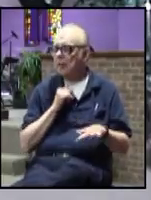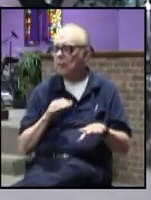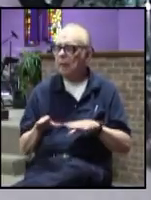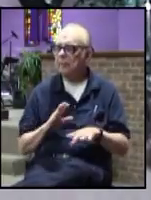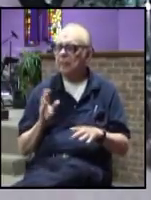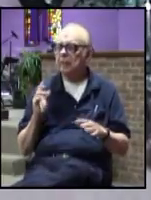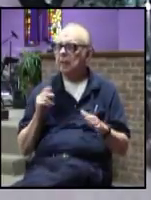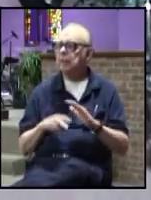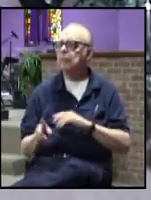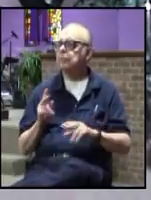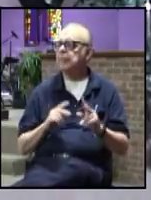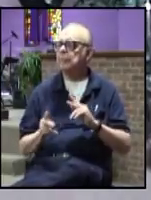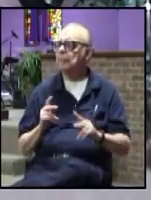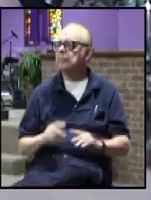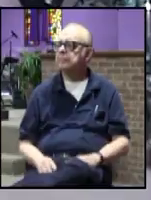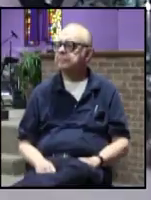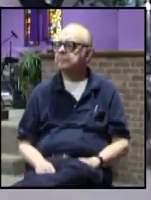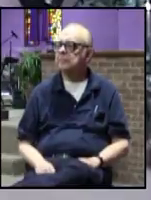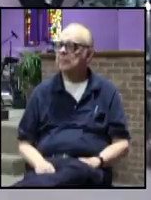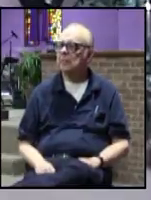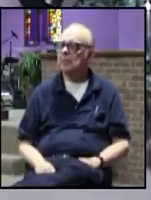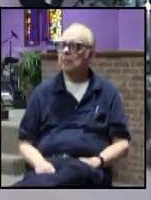Inactivity kills us.